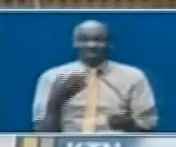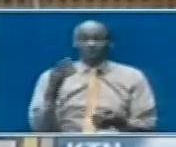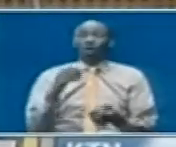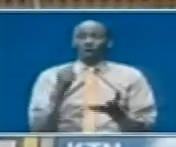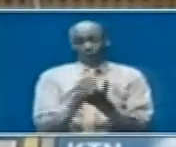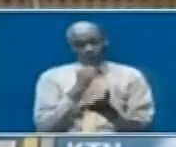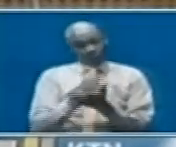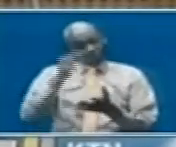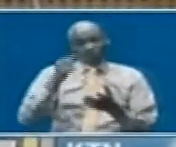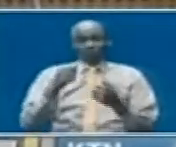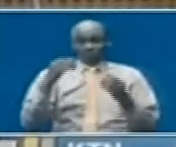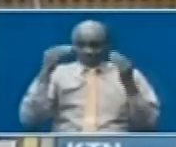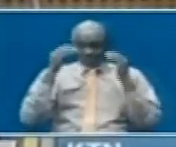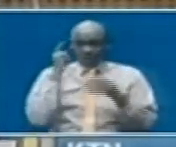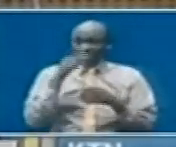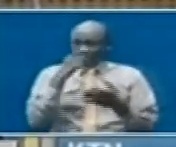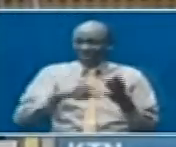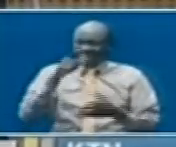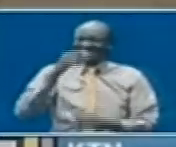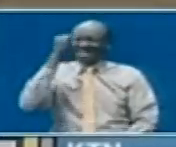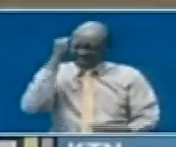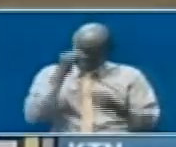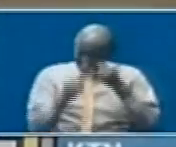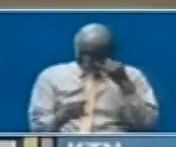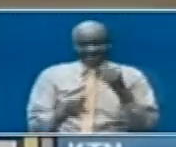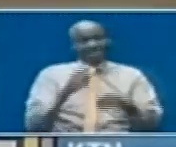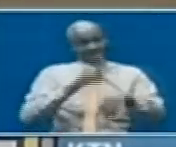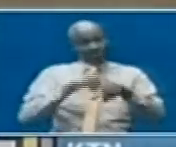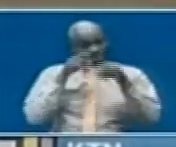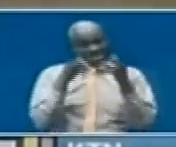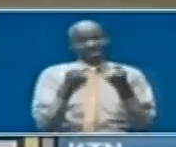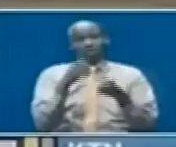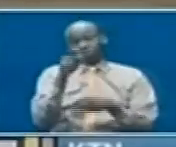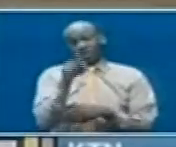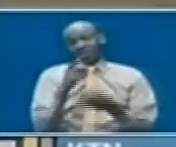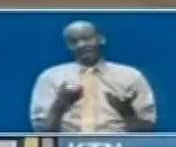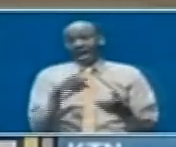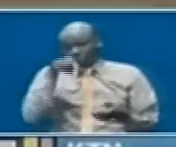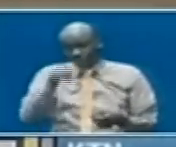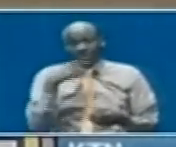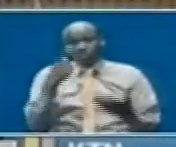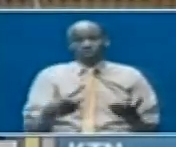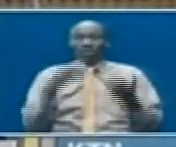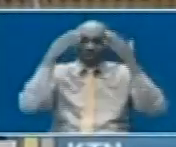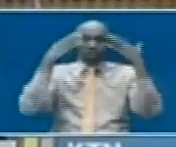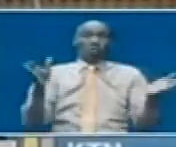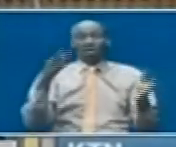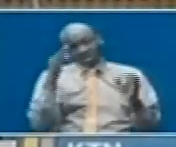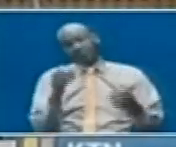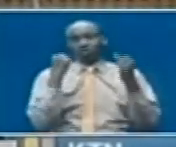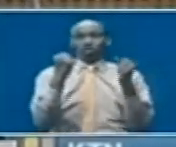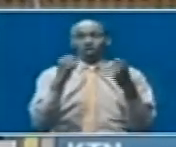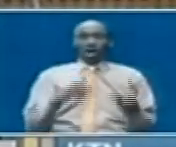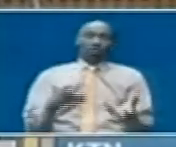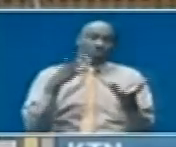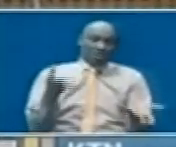the Prosecution has been saying this is the last puzzle that we need to seal this case. And here they were today saying, we don't know. We're simply